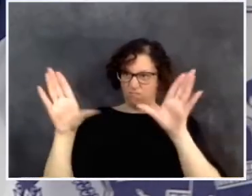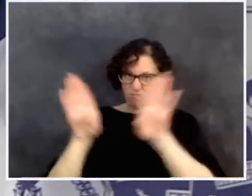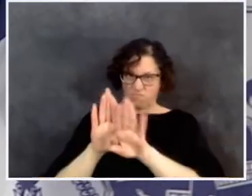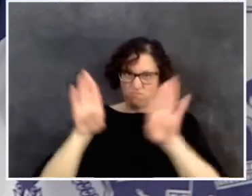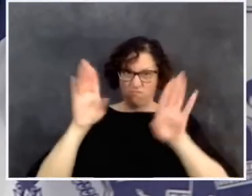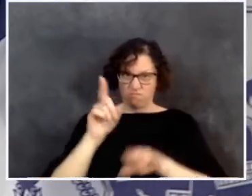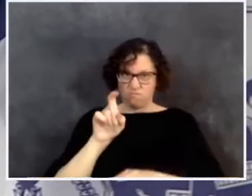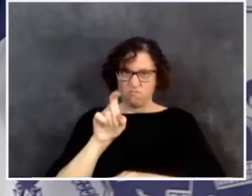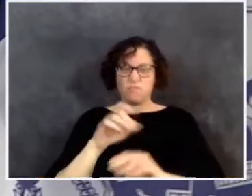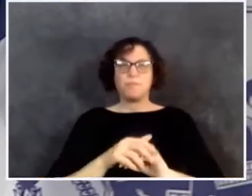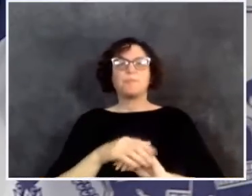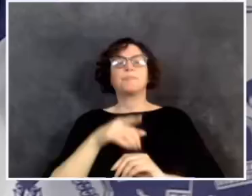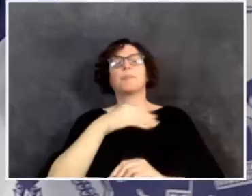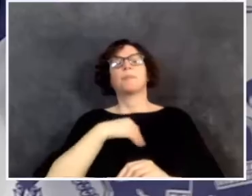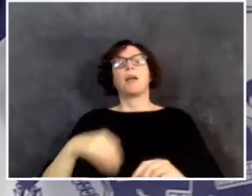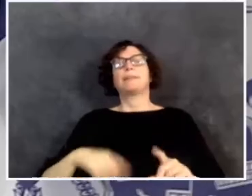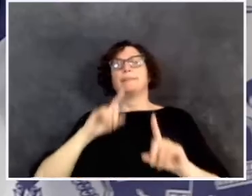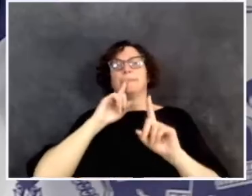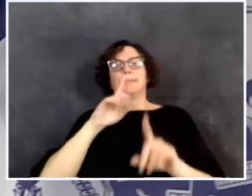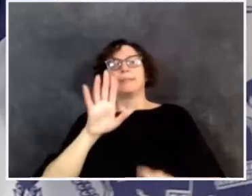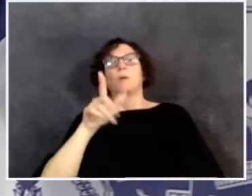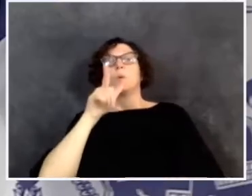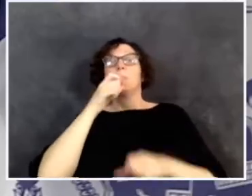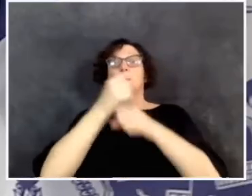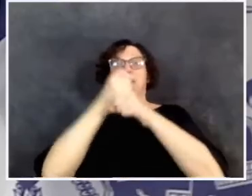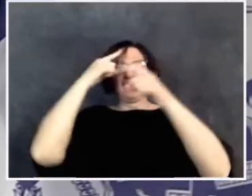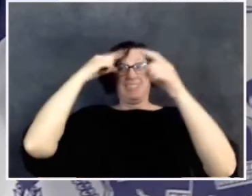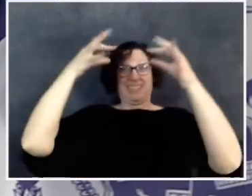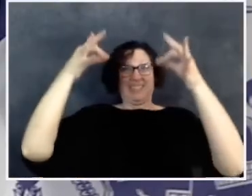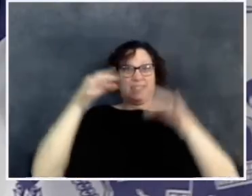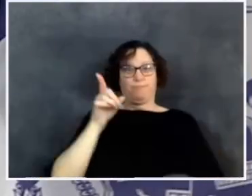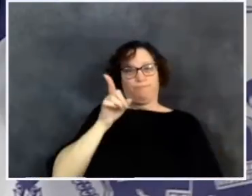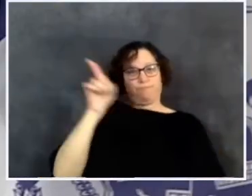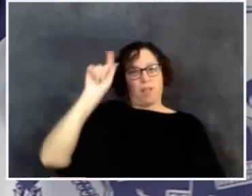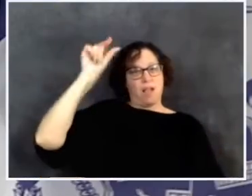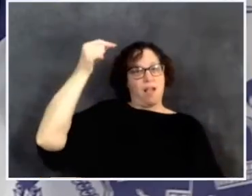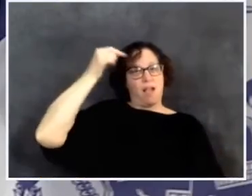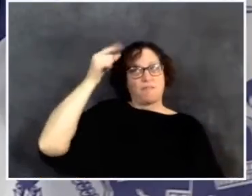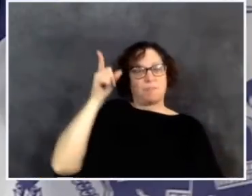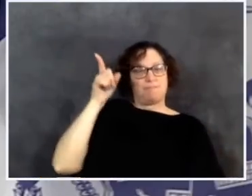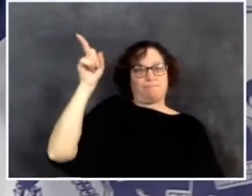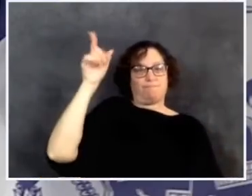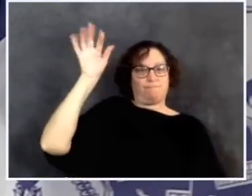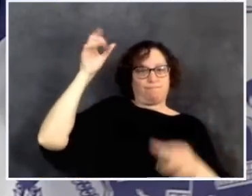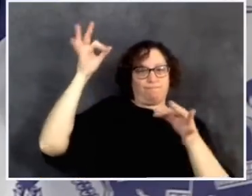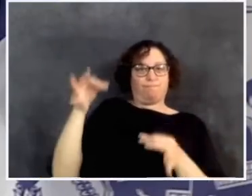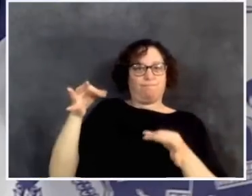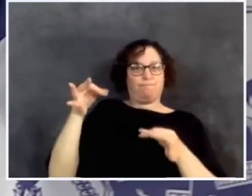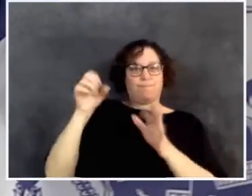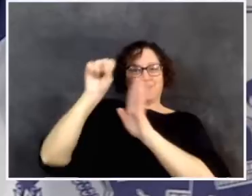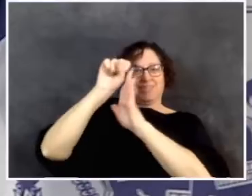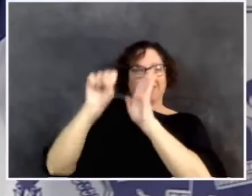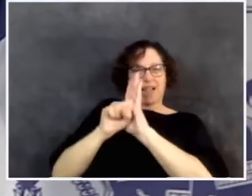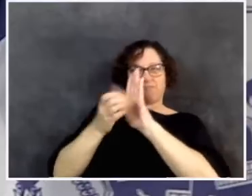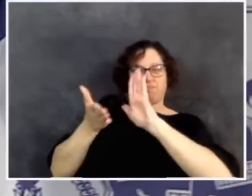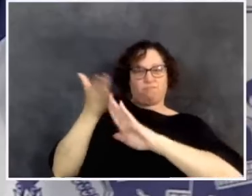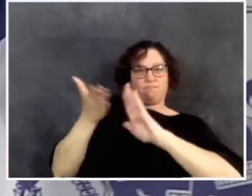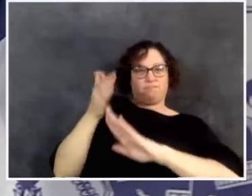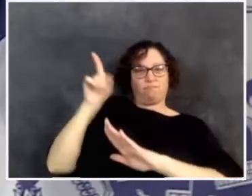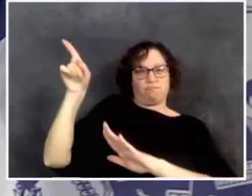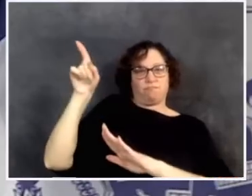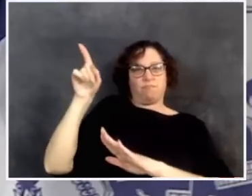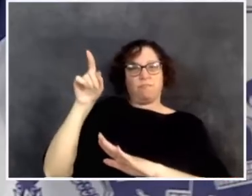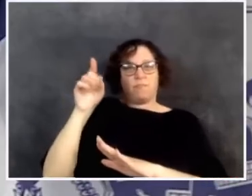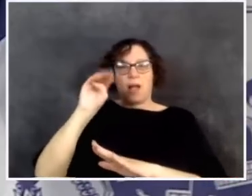MTA. But I would say so far, the biggest challenge that would create would be for